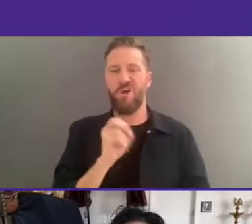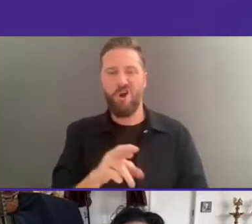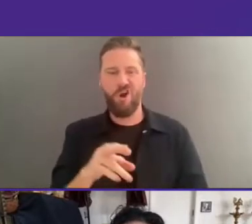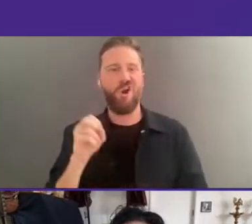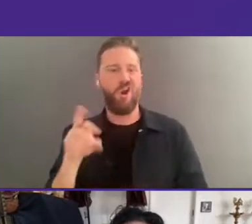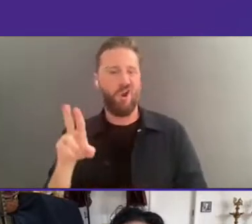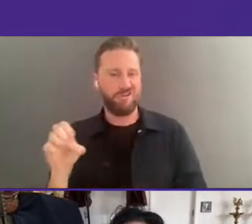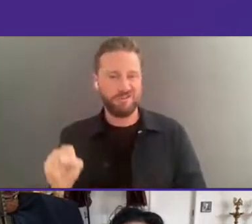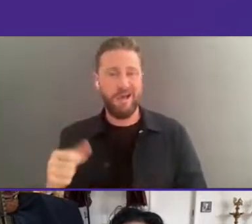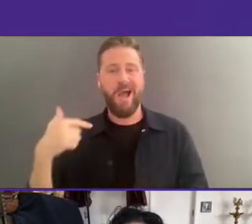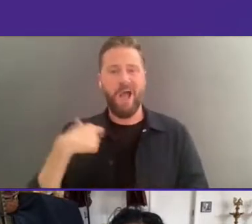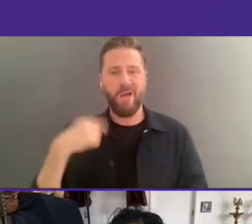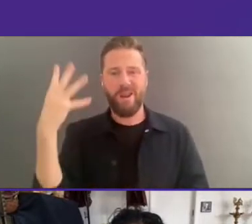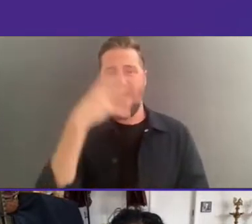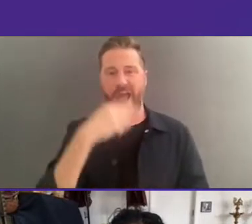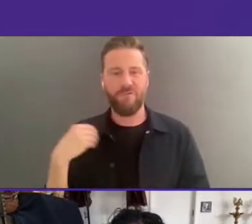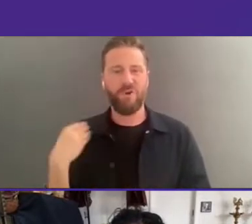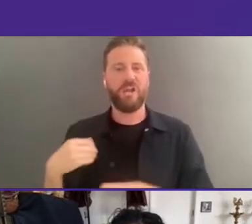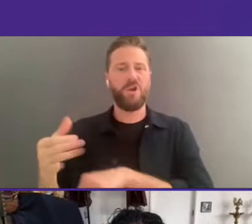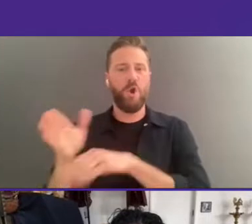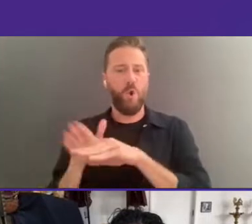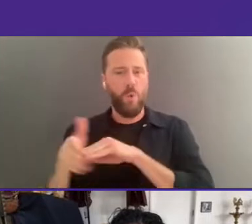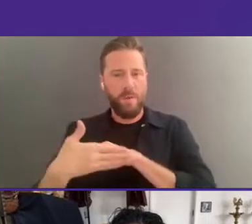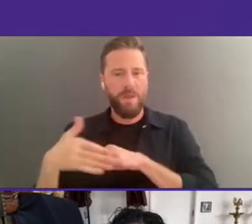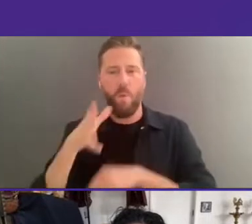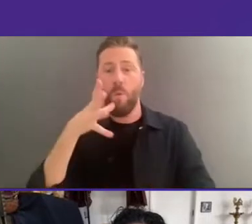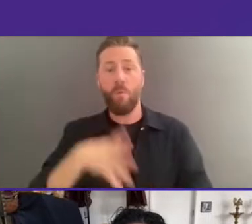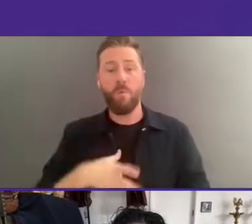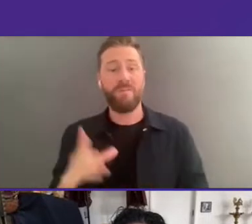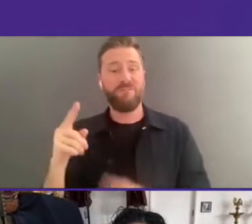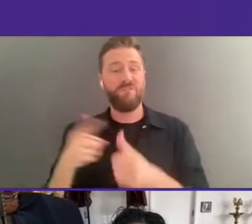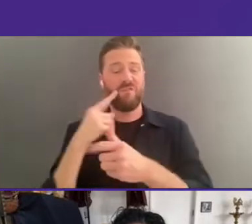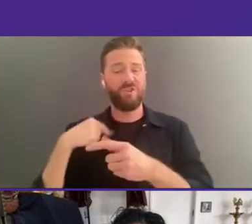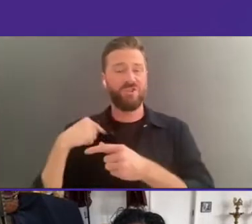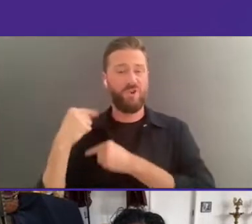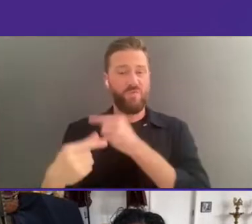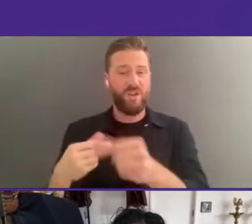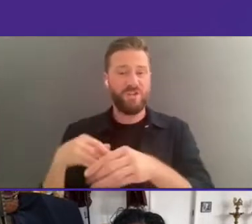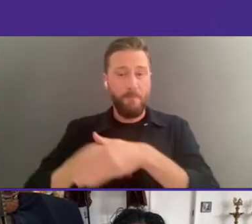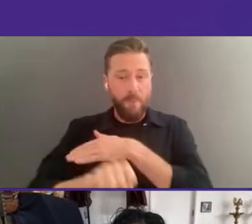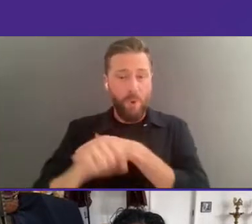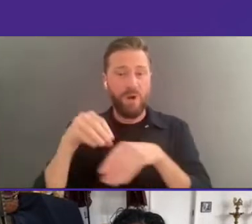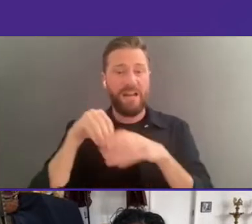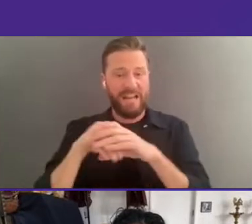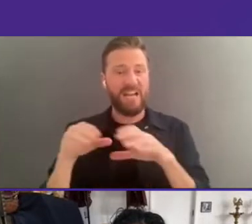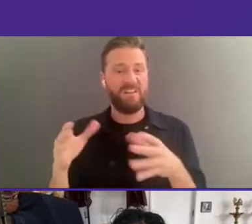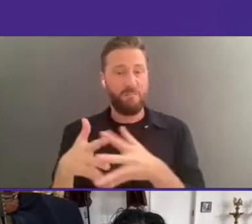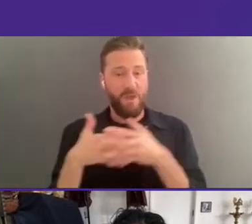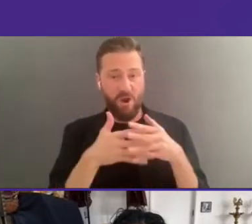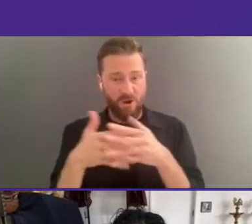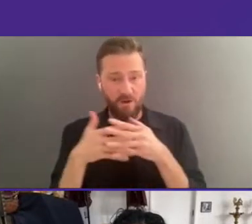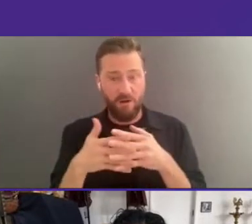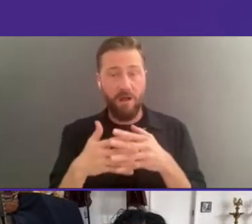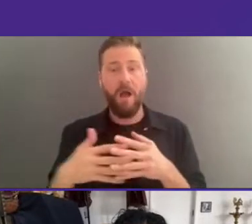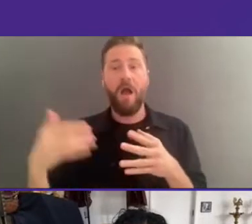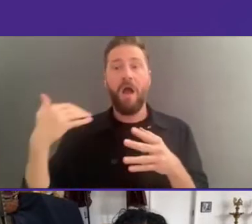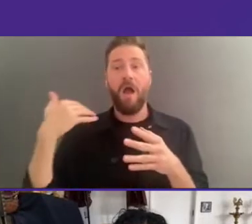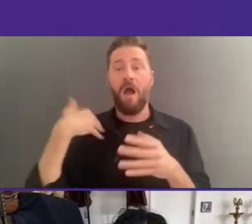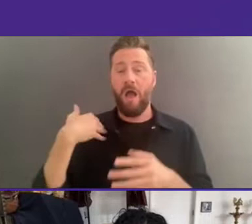African Caribbean woman, first generation born in America. I'm calling in from the indigenous